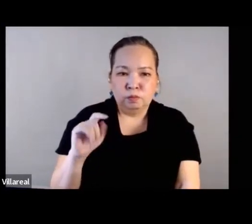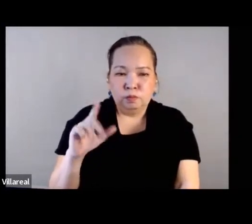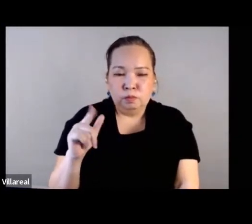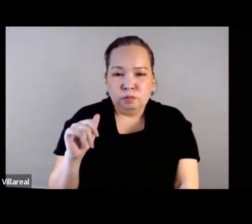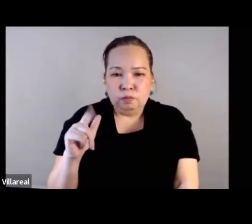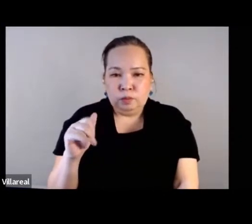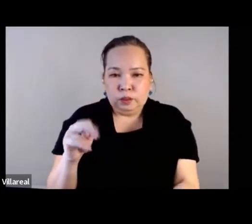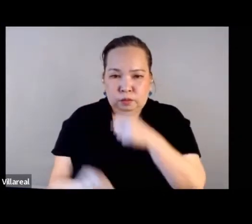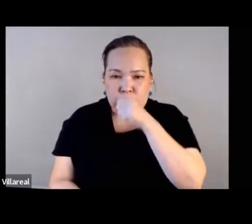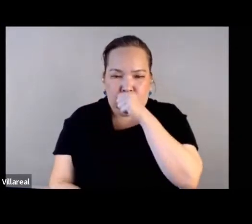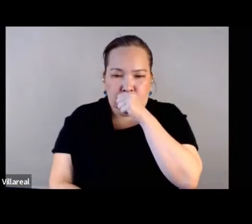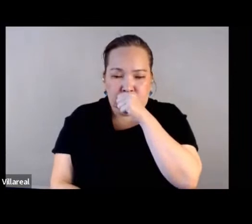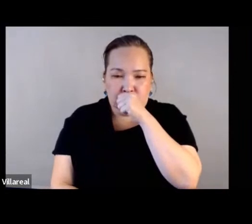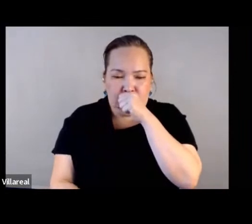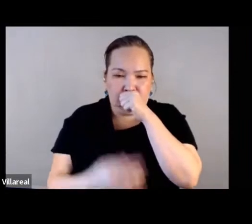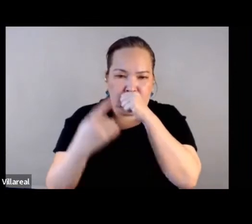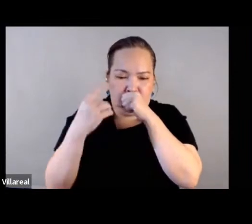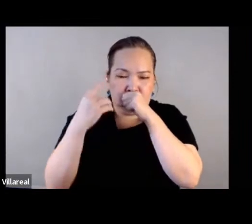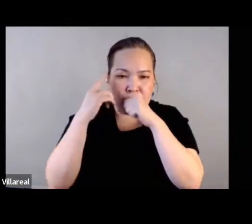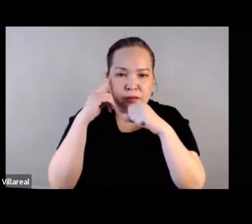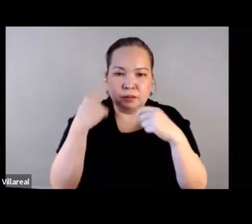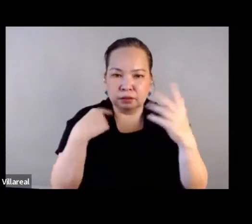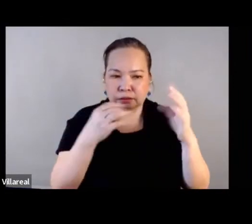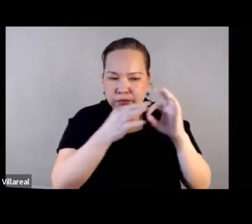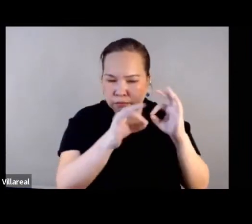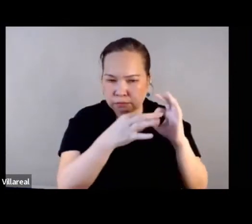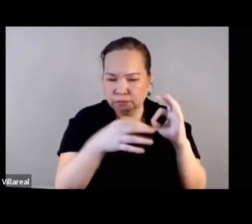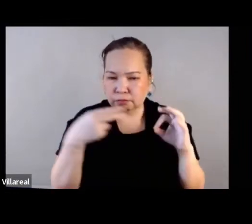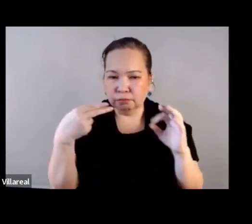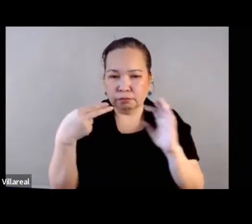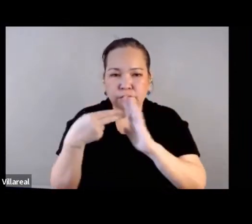the explanatory note of his House Bill number